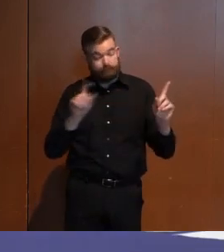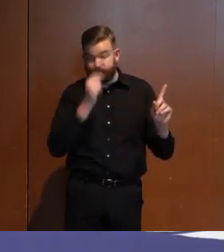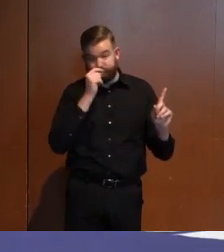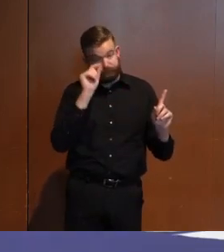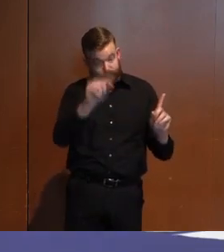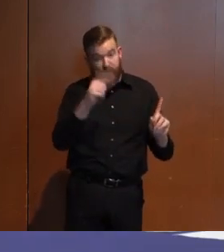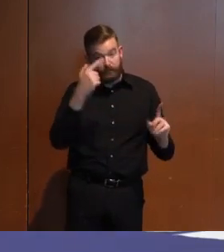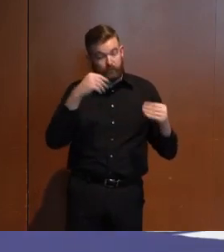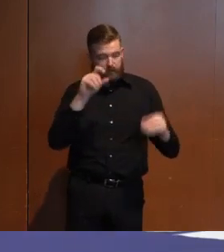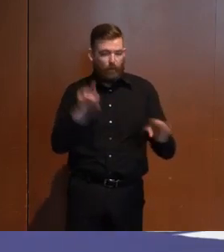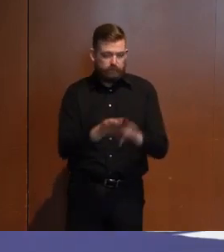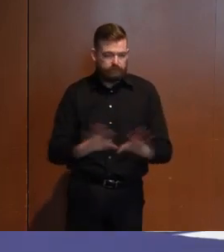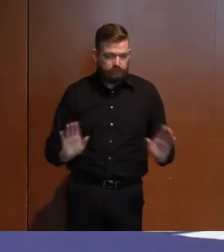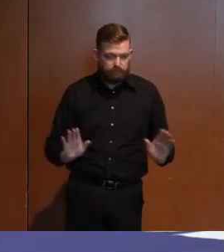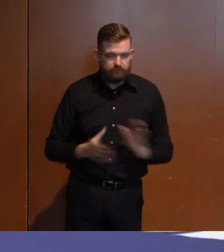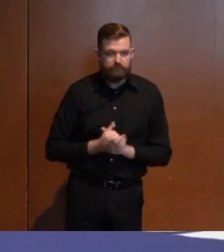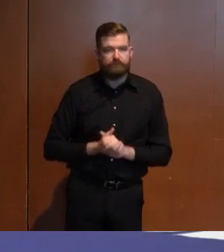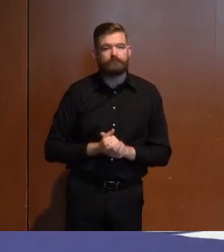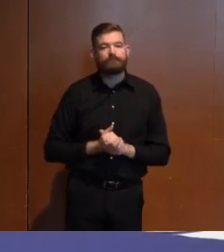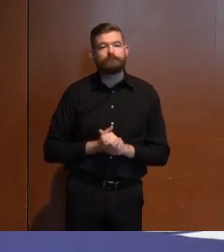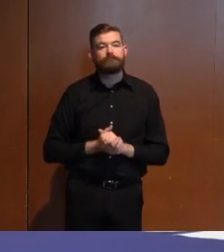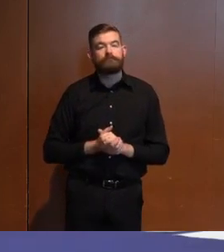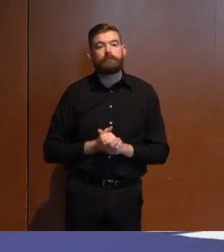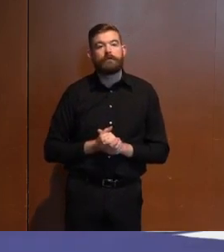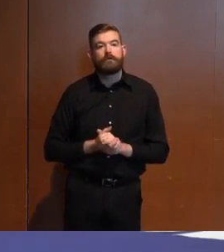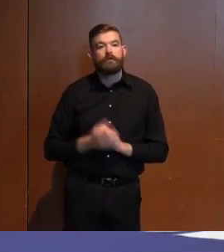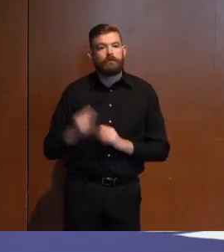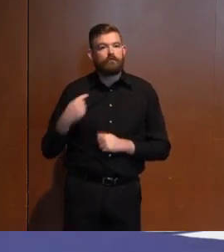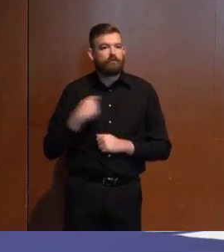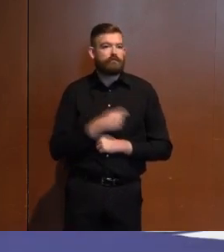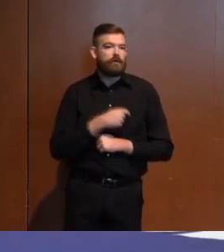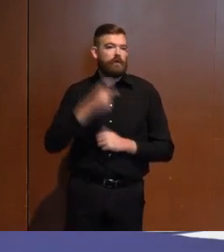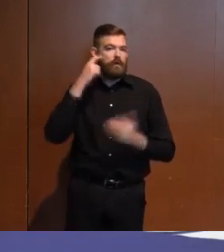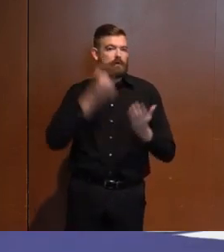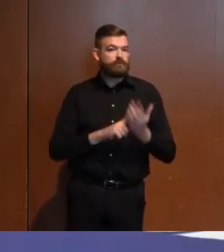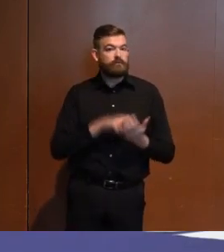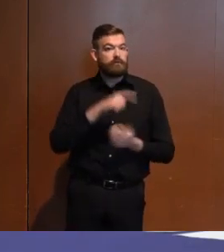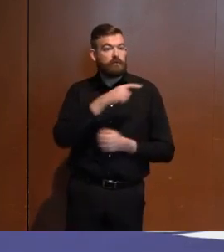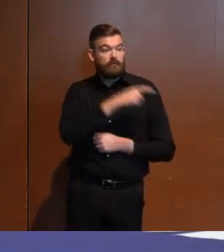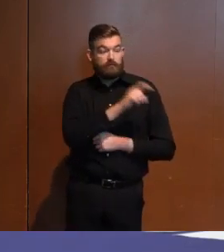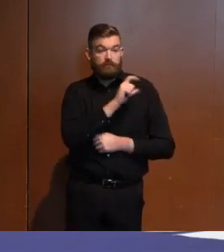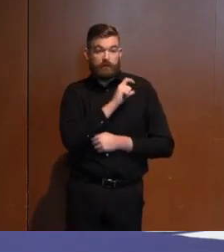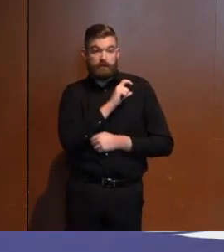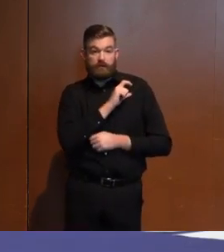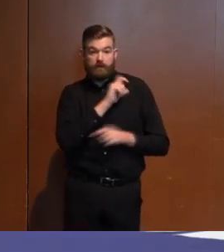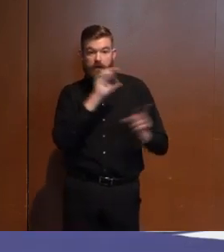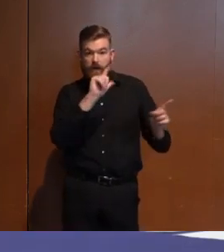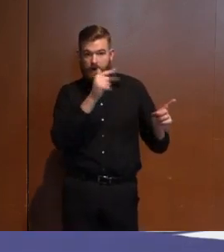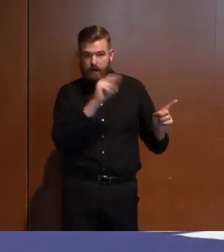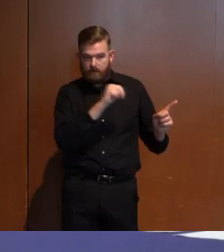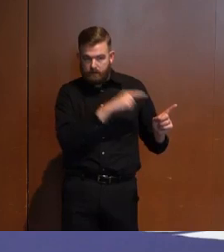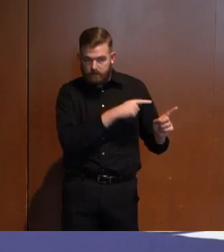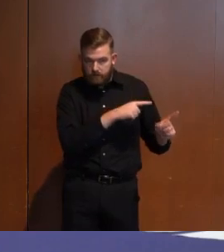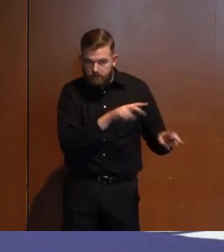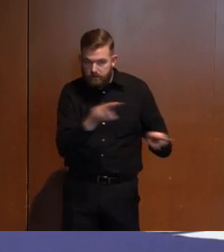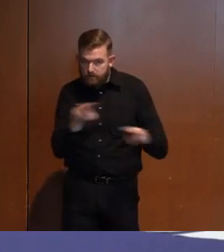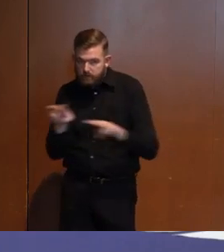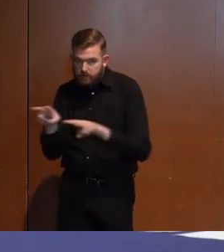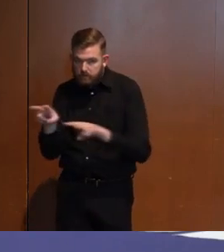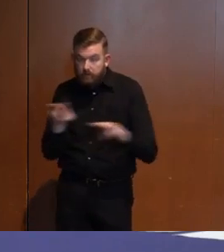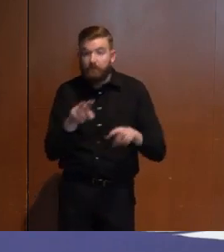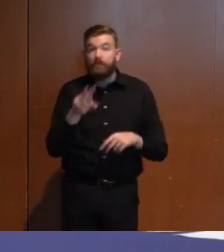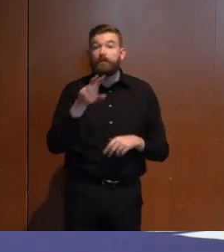other things, crime is, Pat's been tracking crime, it has been down, and let's hope it stays down. But we're very comfortable where